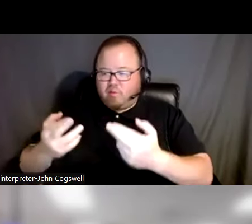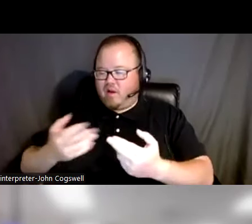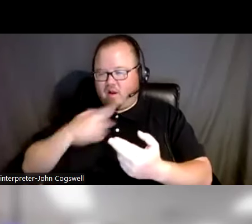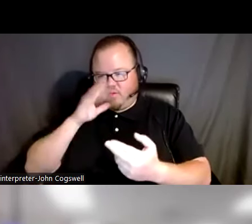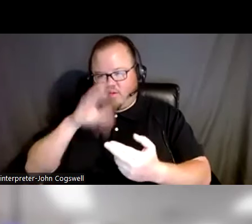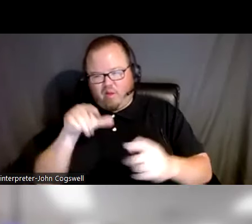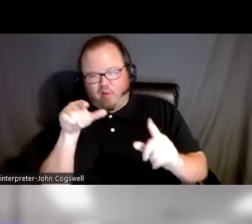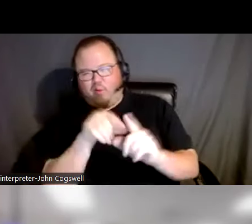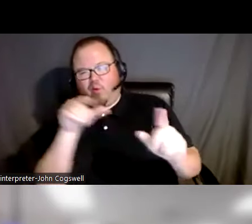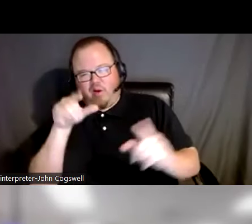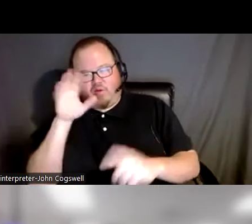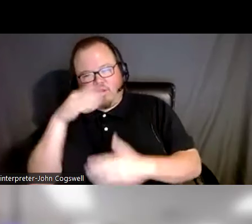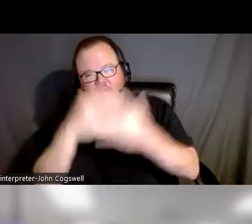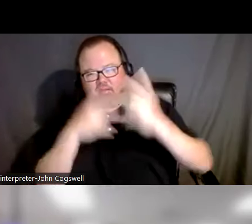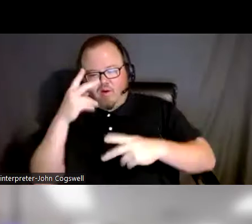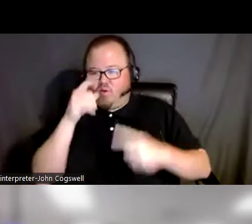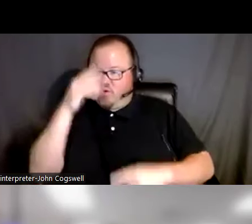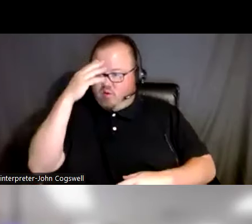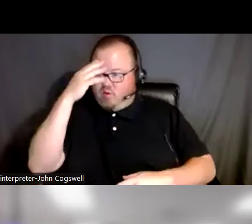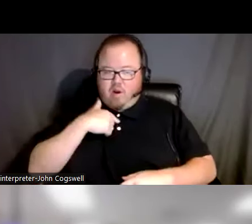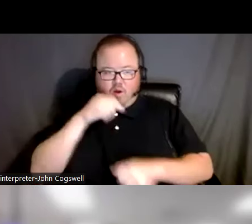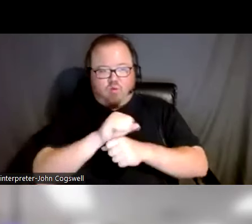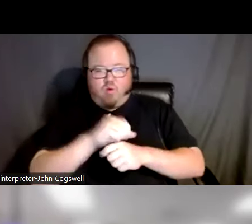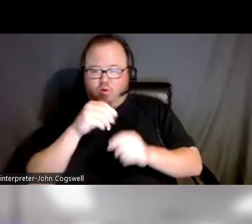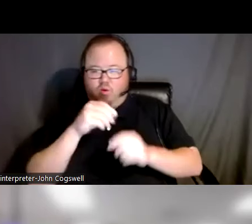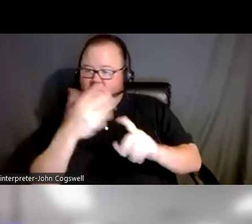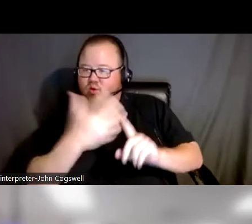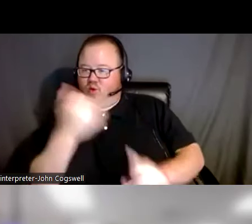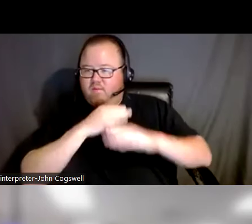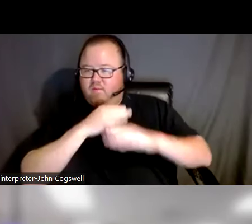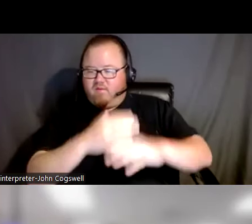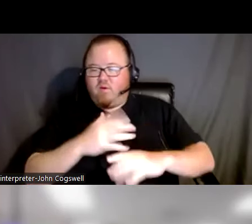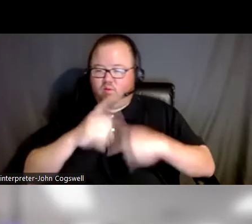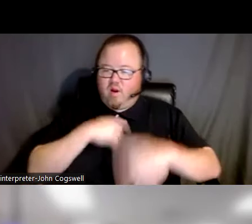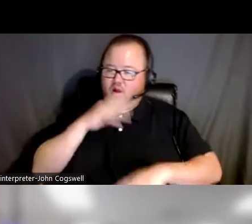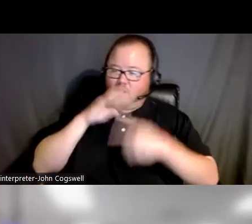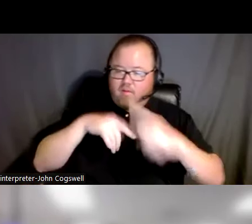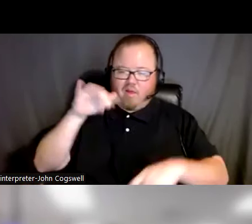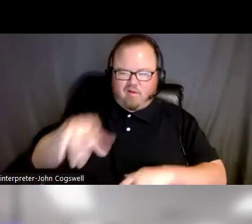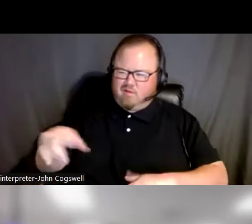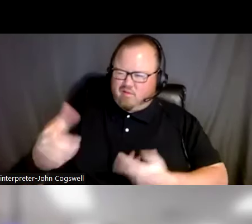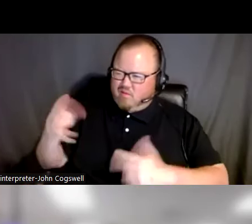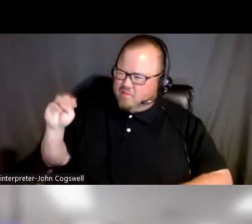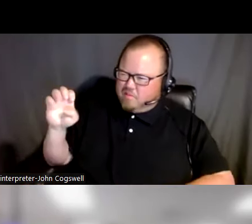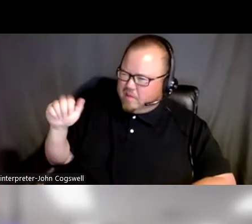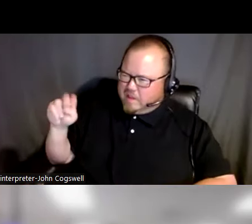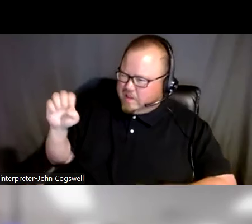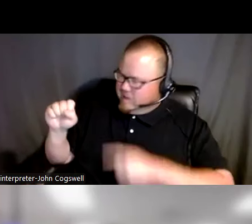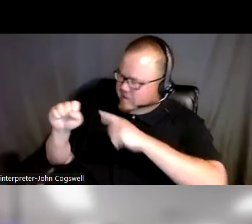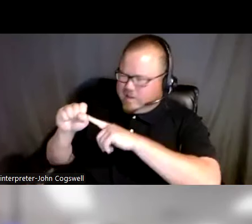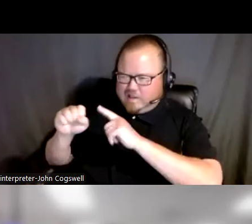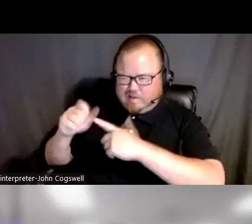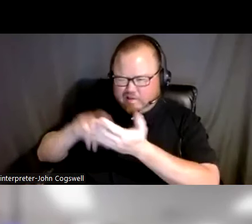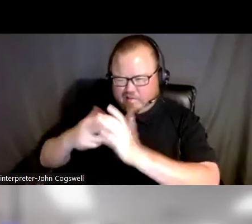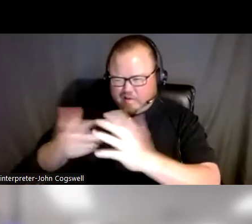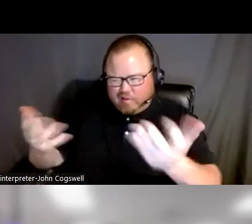and people, like even people I know who know I work in suicide prevention, when I talk about it, they're like, wait, means safety means what? Means